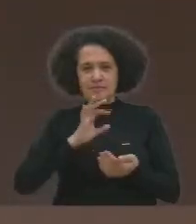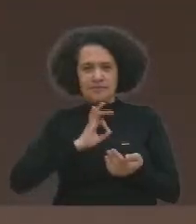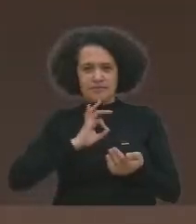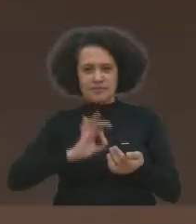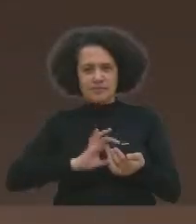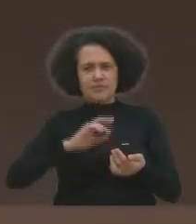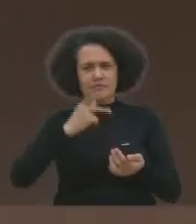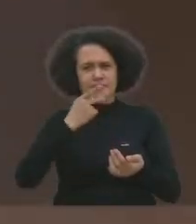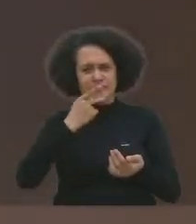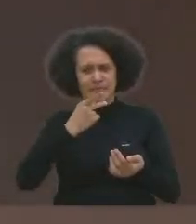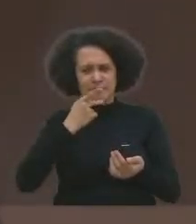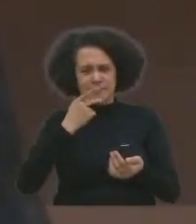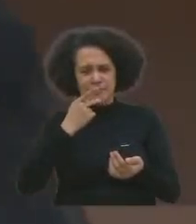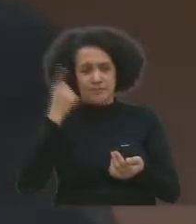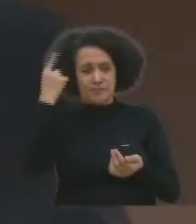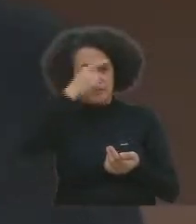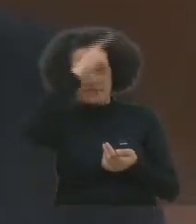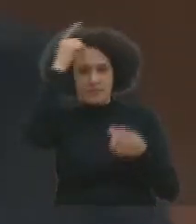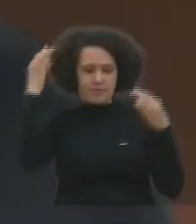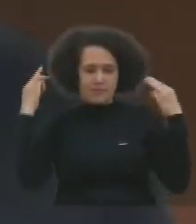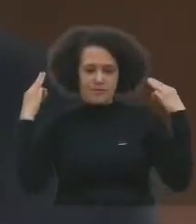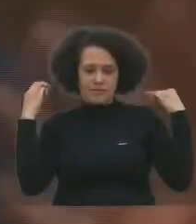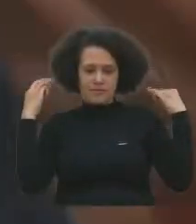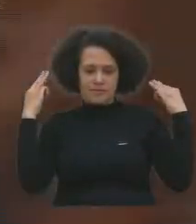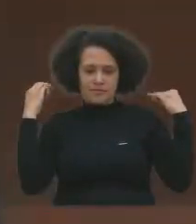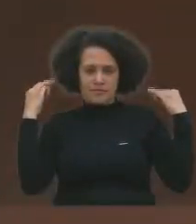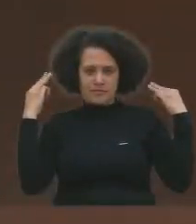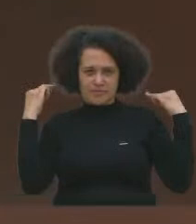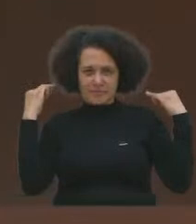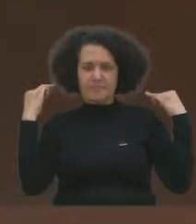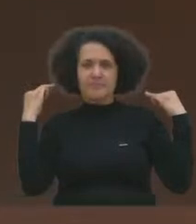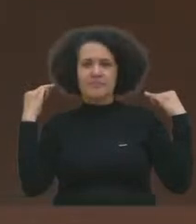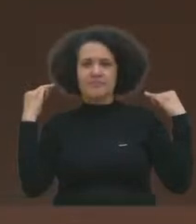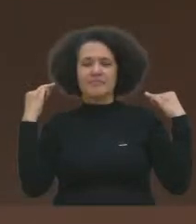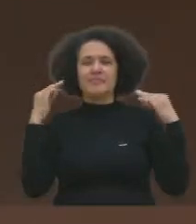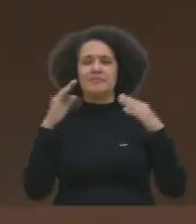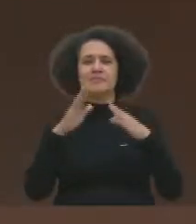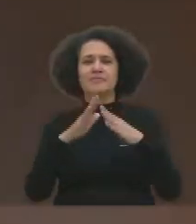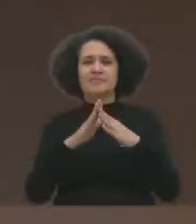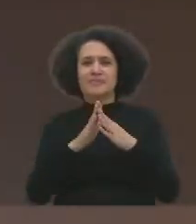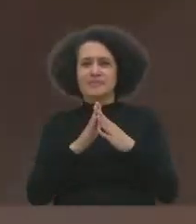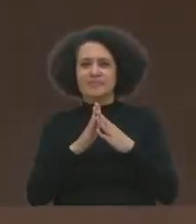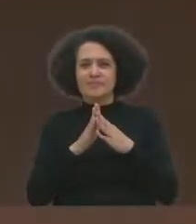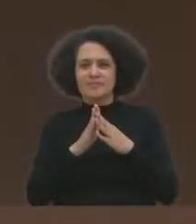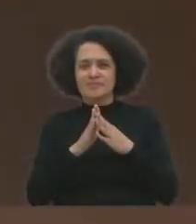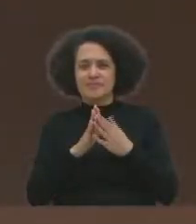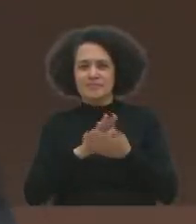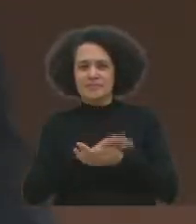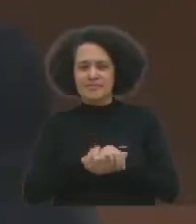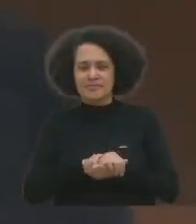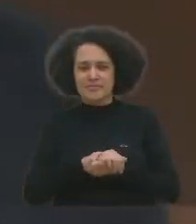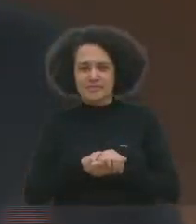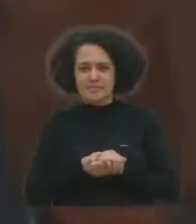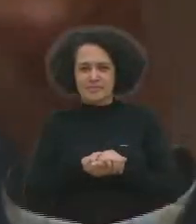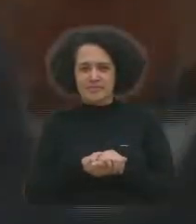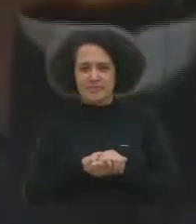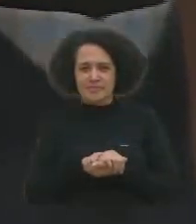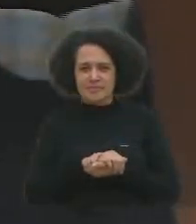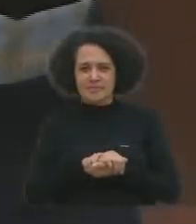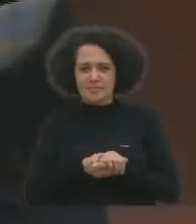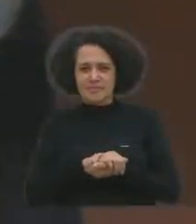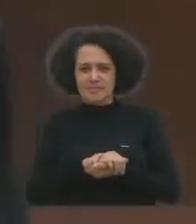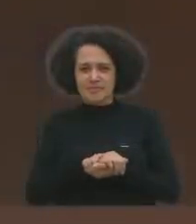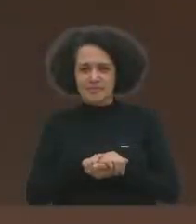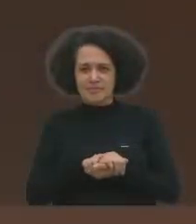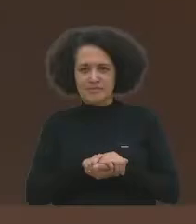falando conosco sobre São Miguel Arcanjo. And we are very blessed this week in that the universal church in every country is focusing